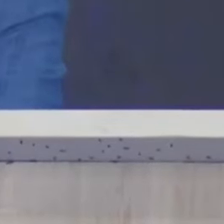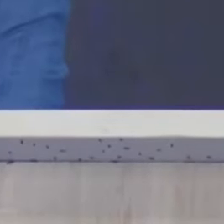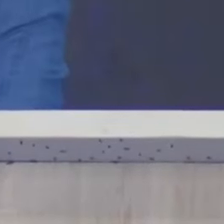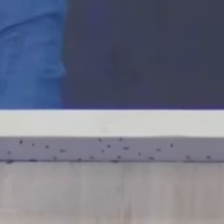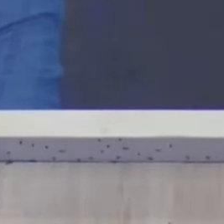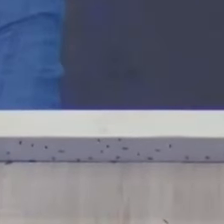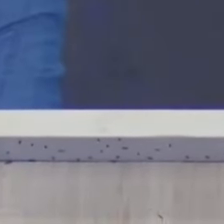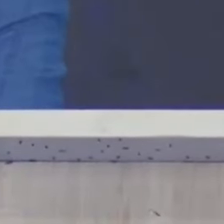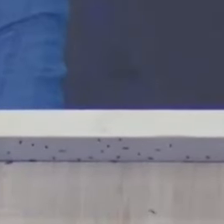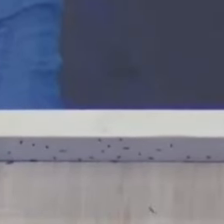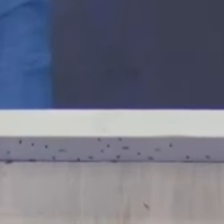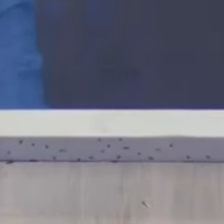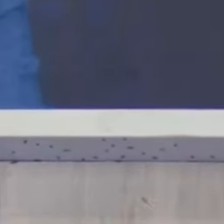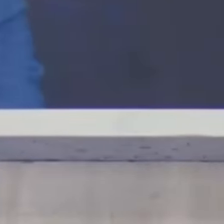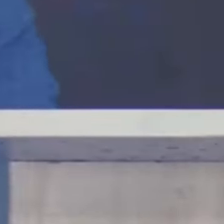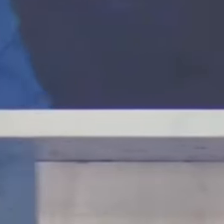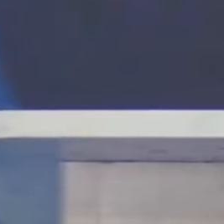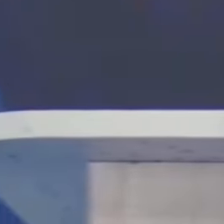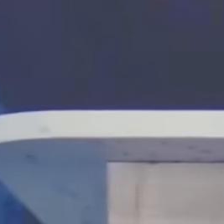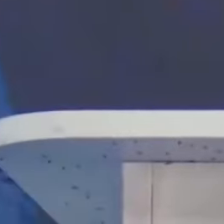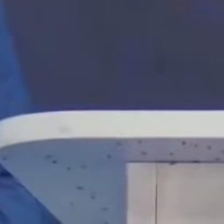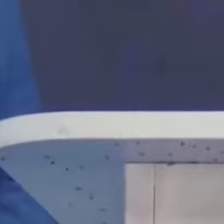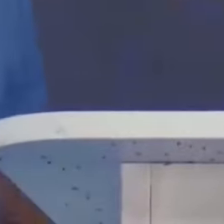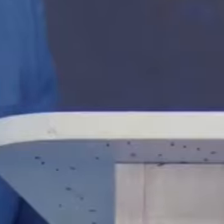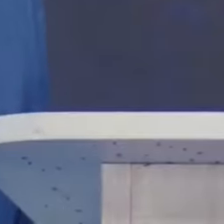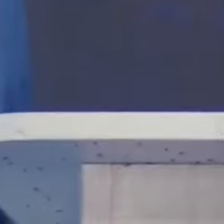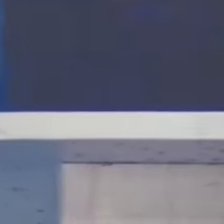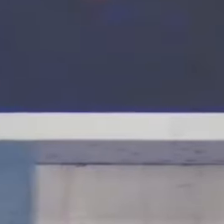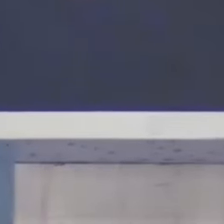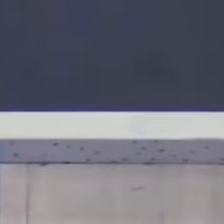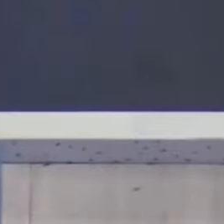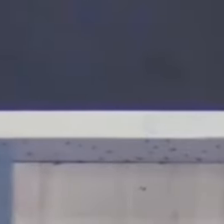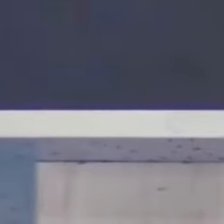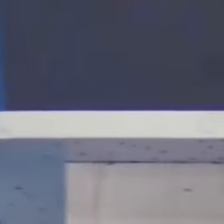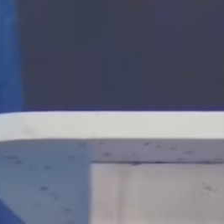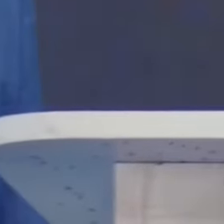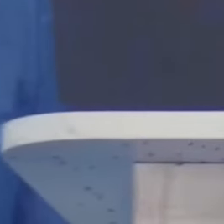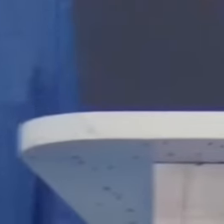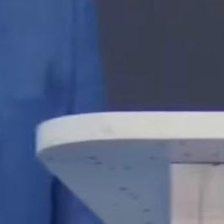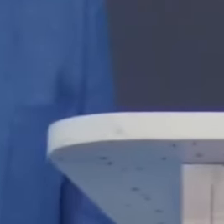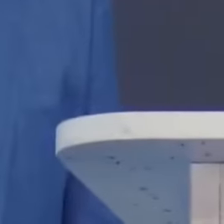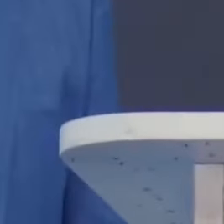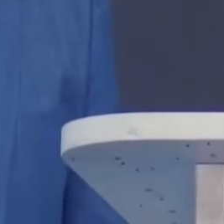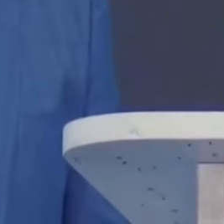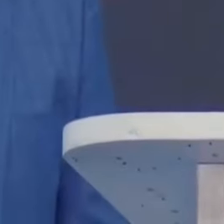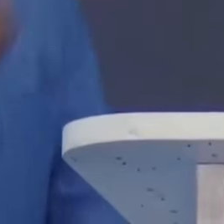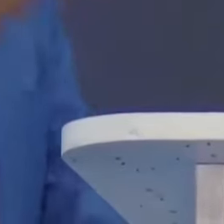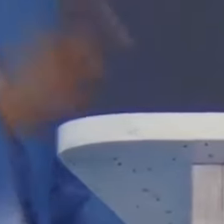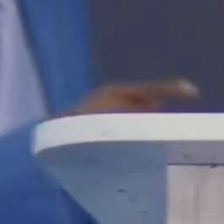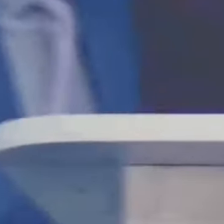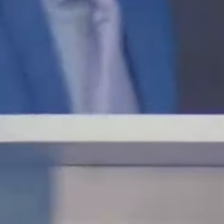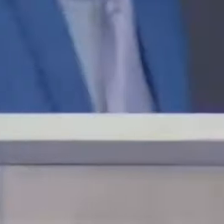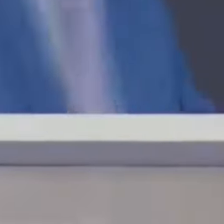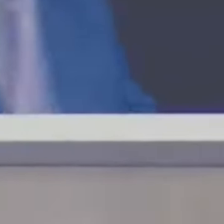similar situations like this before, and your mind, like the teller, he'll go to your bank, the bank of memory, said